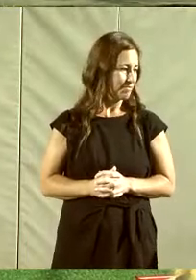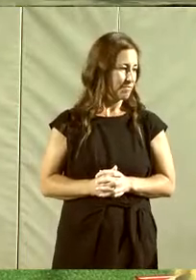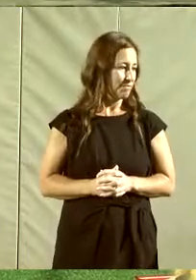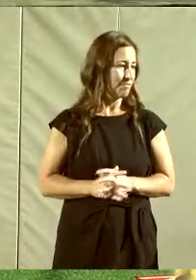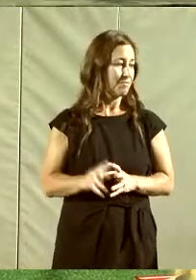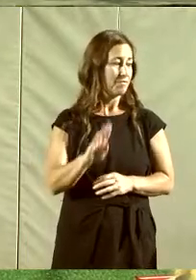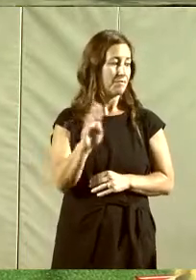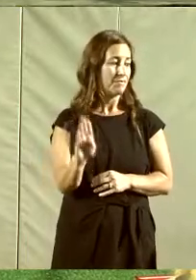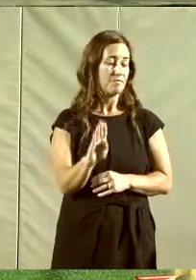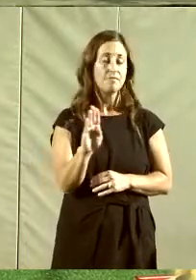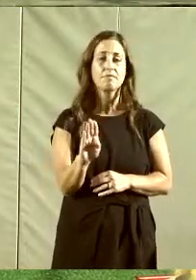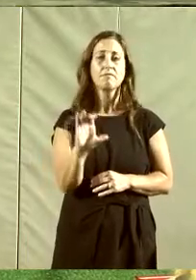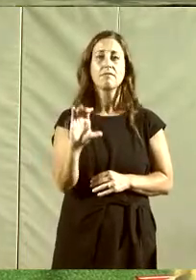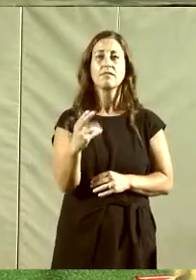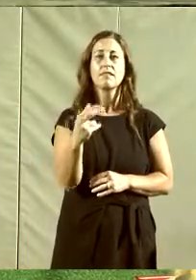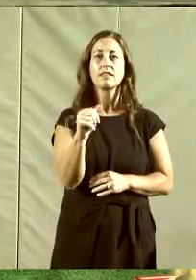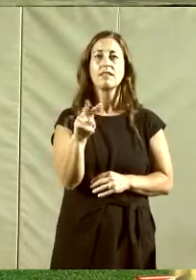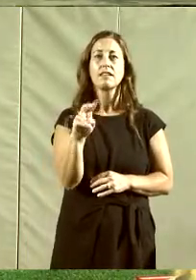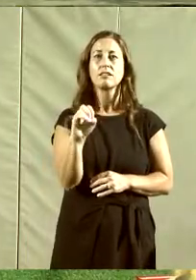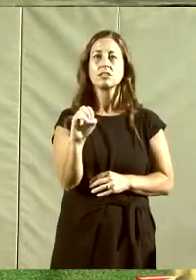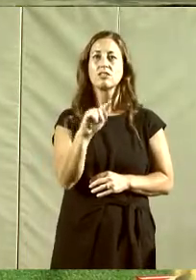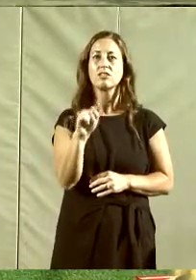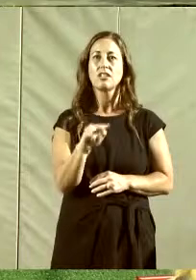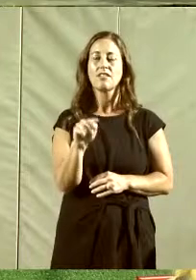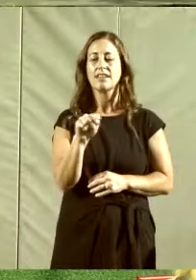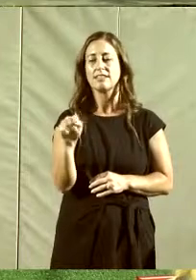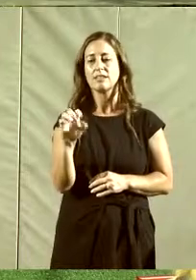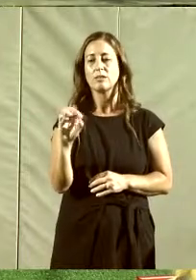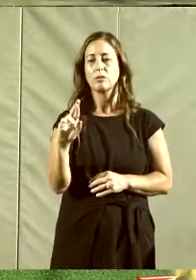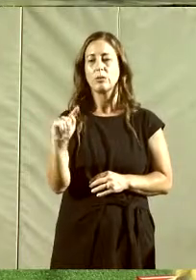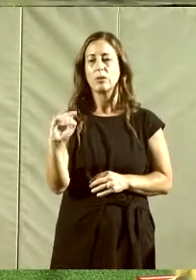Brian Omar Chavez Ortega.